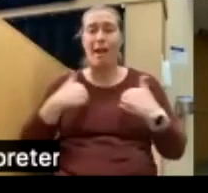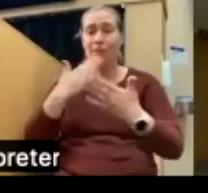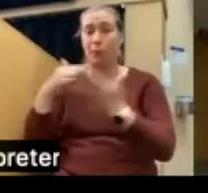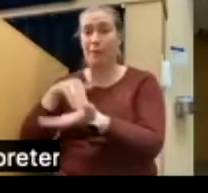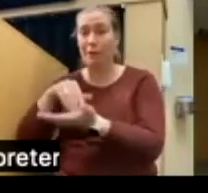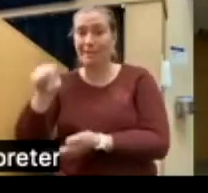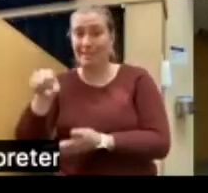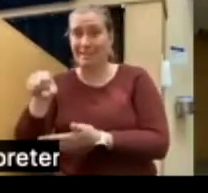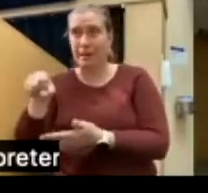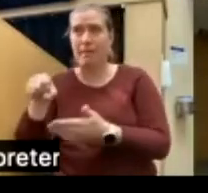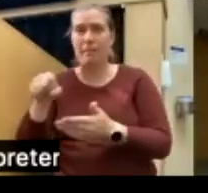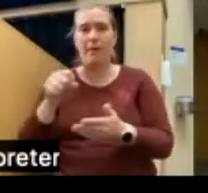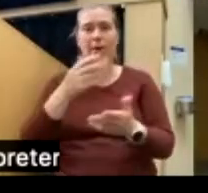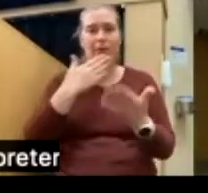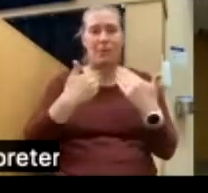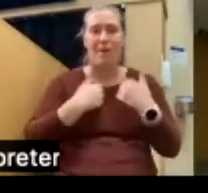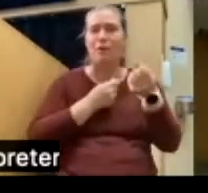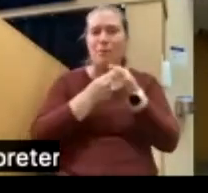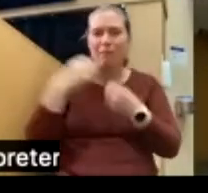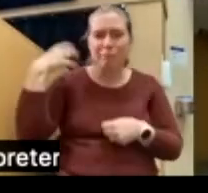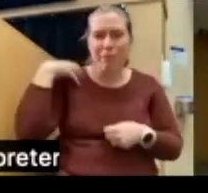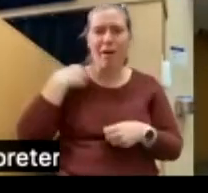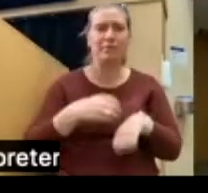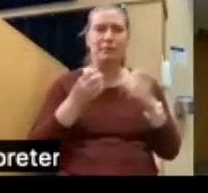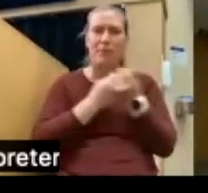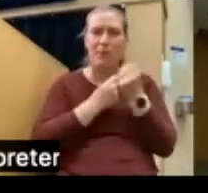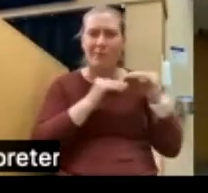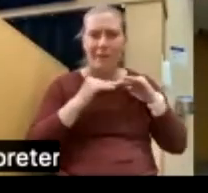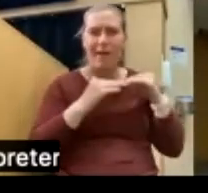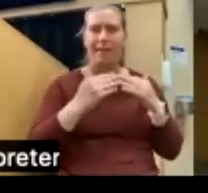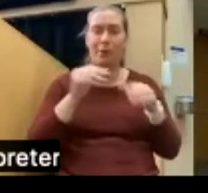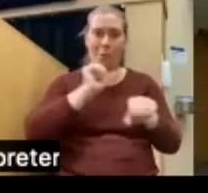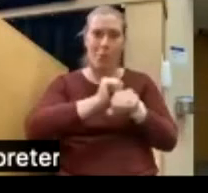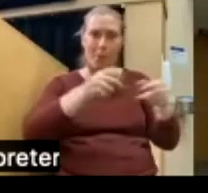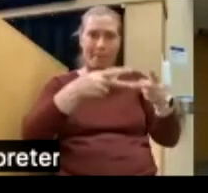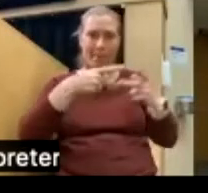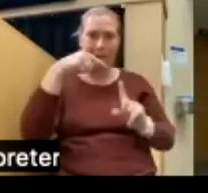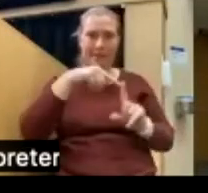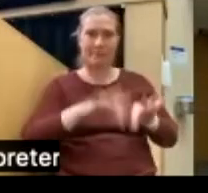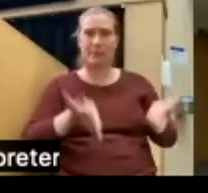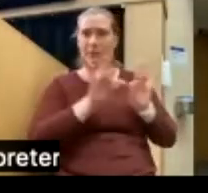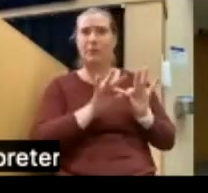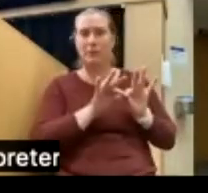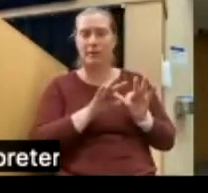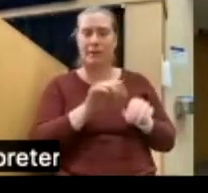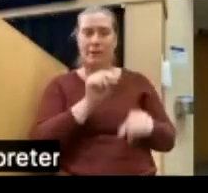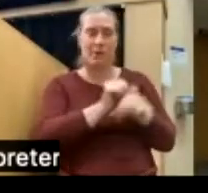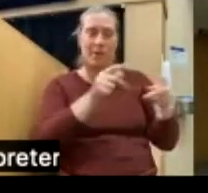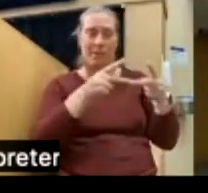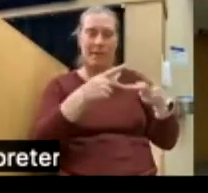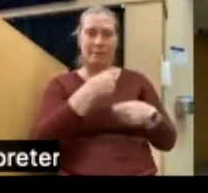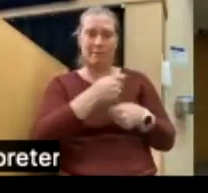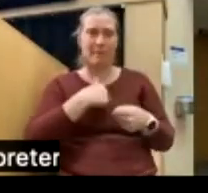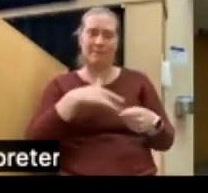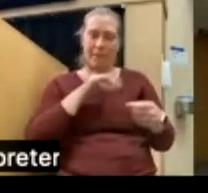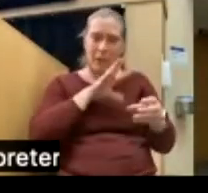a supportive boss, a supportive colleagues, a workplace that also makes you feel included and gives